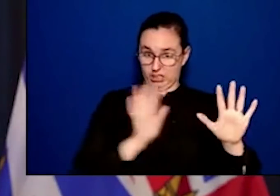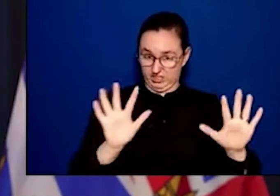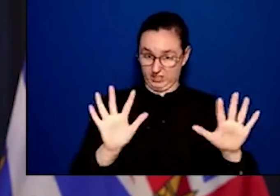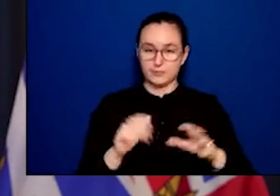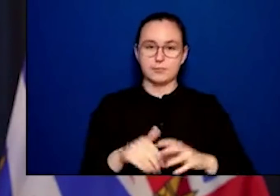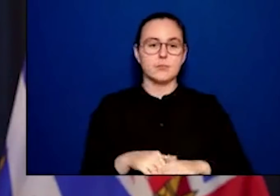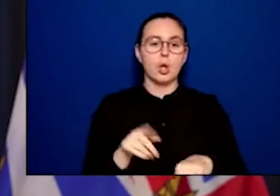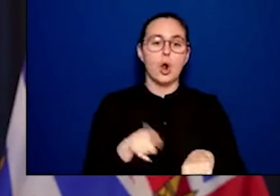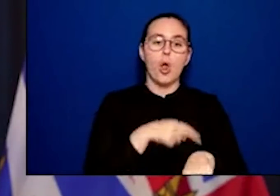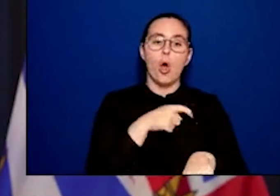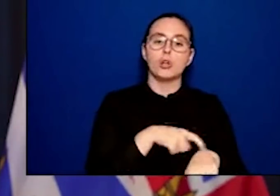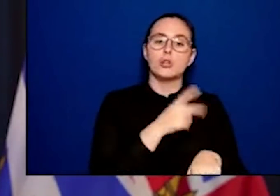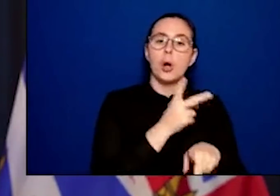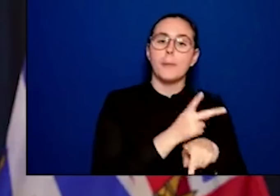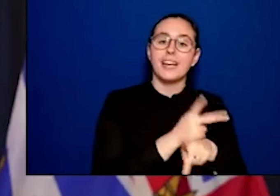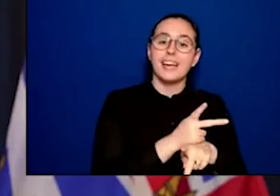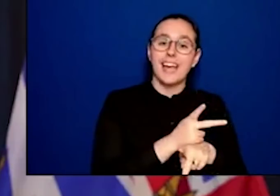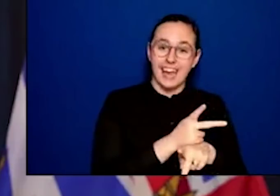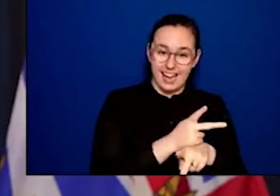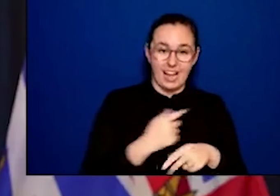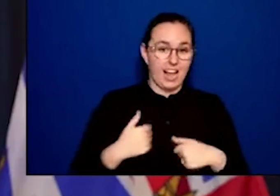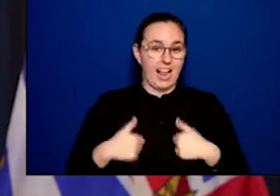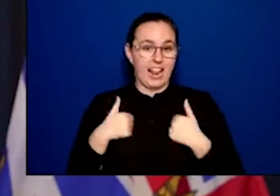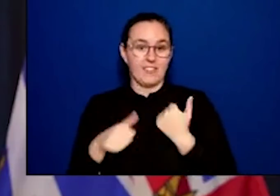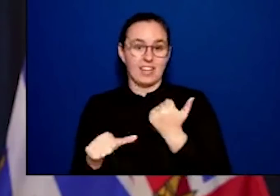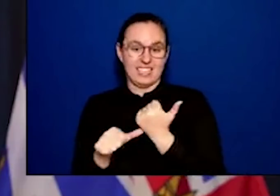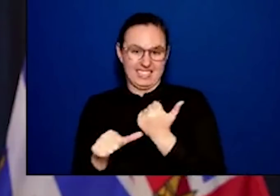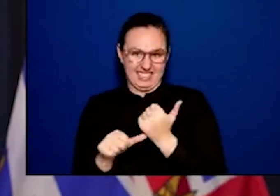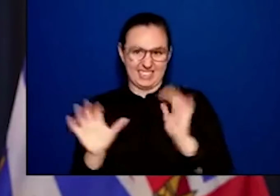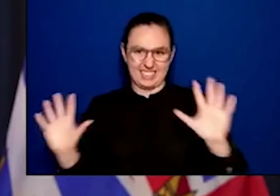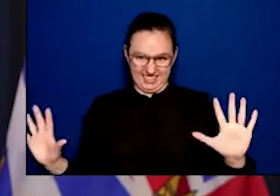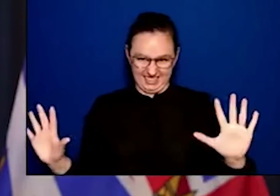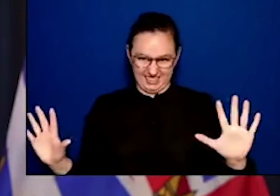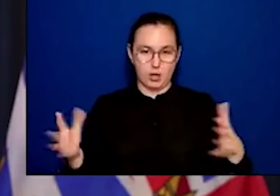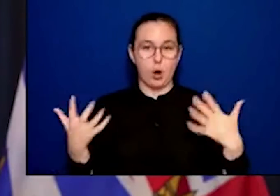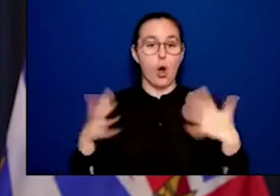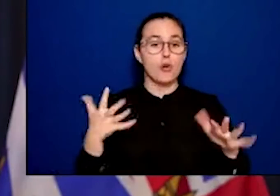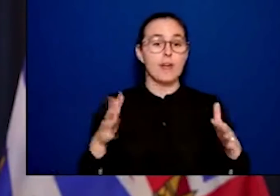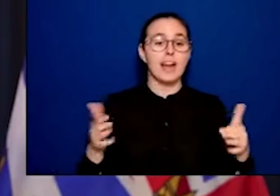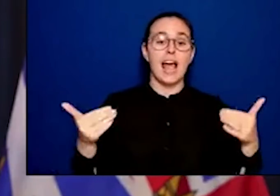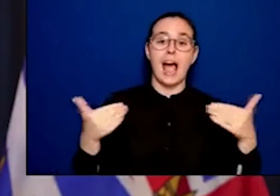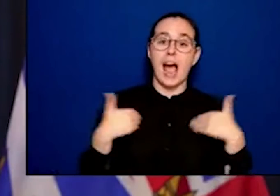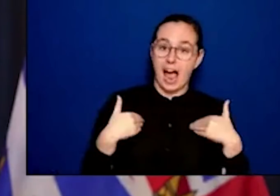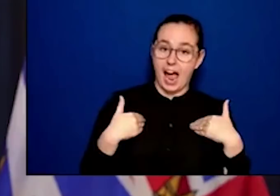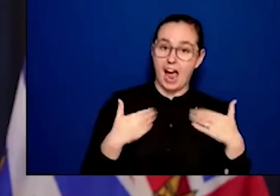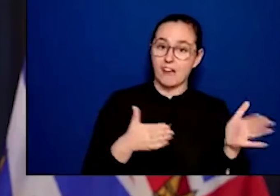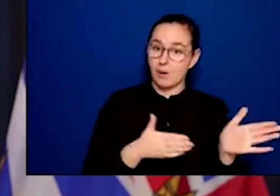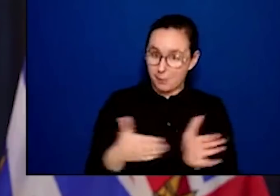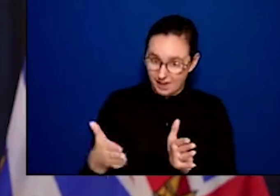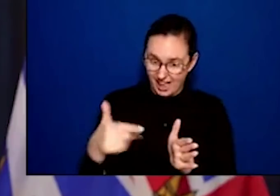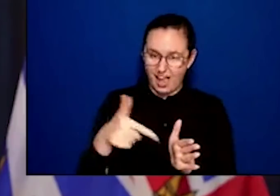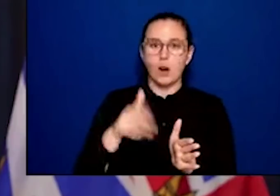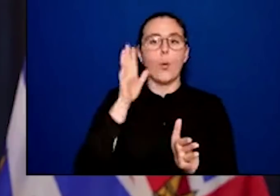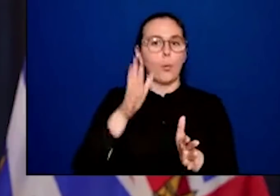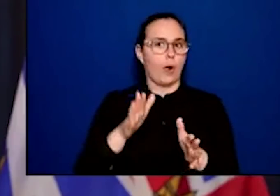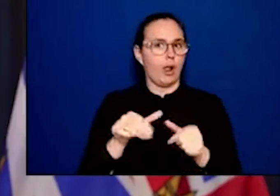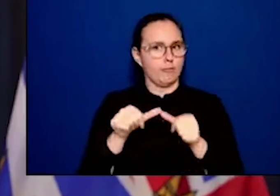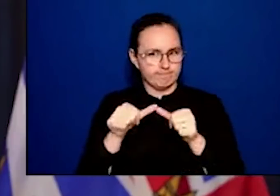facilities has or will be putting a plan in place to address the potential health human resources